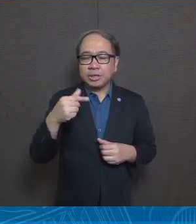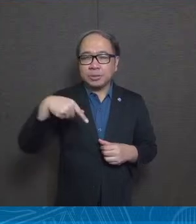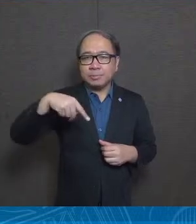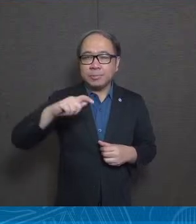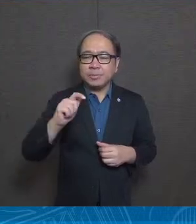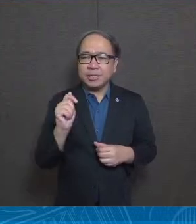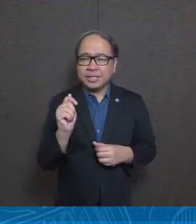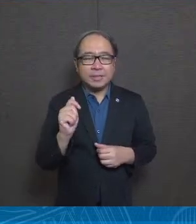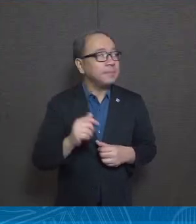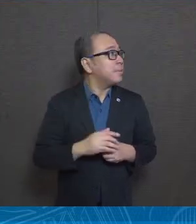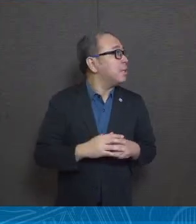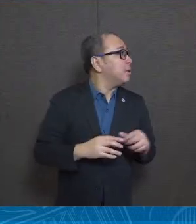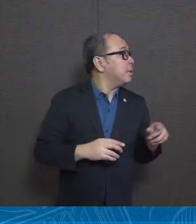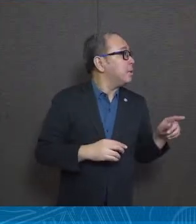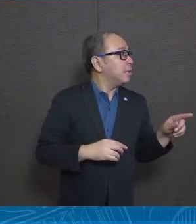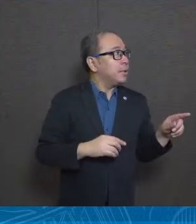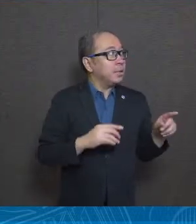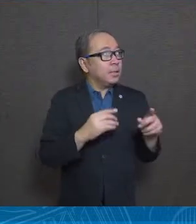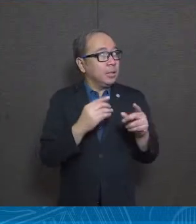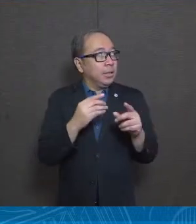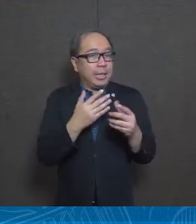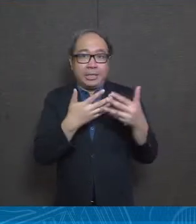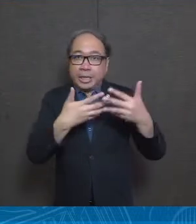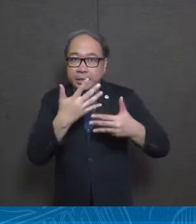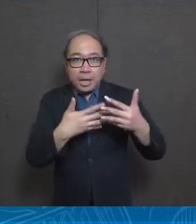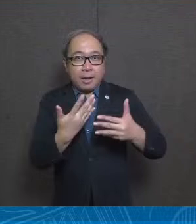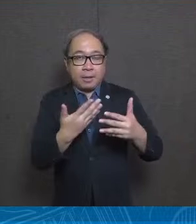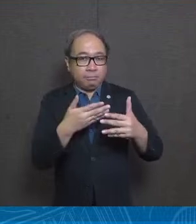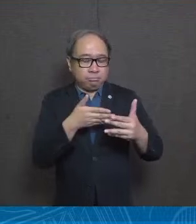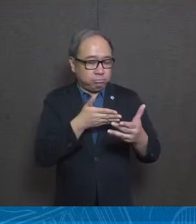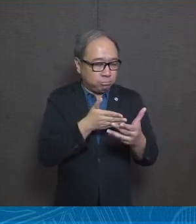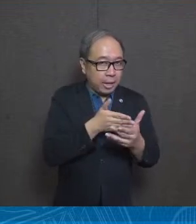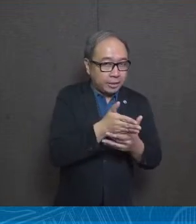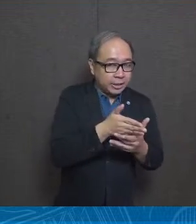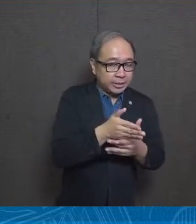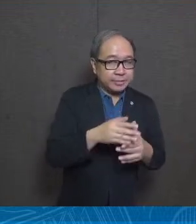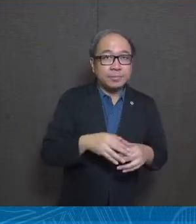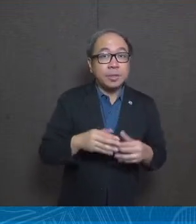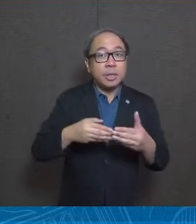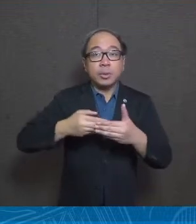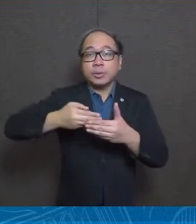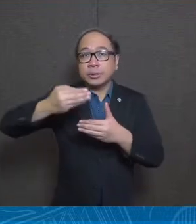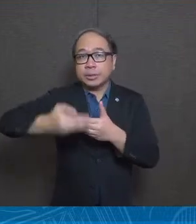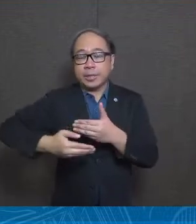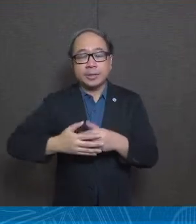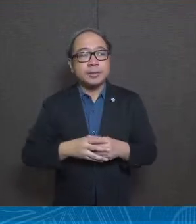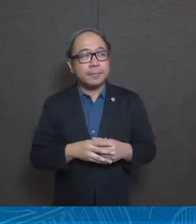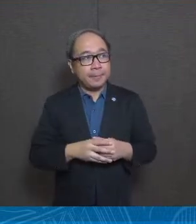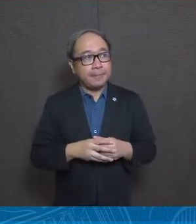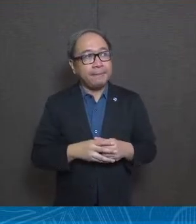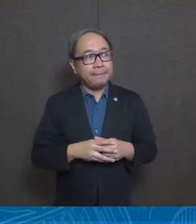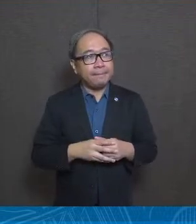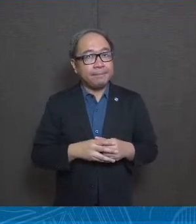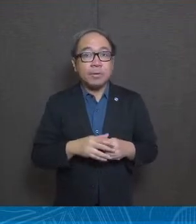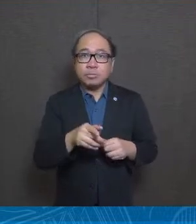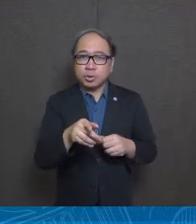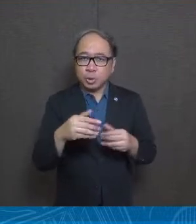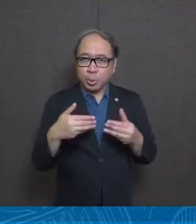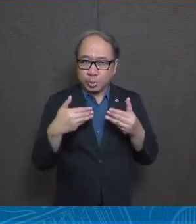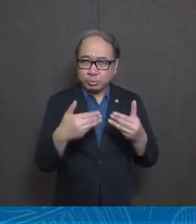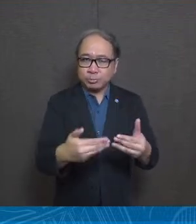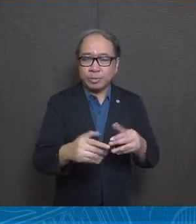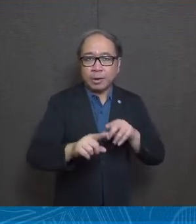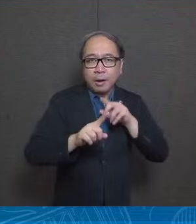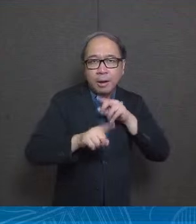availability. This is great. Thank you so much. I will go to the next question. You can also keep answering